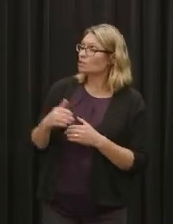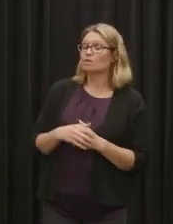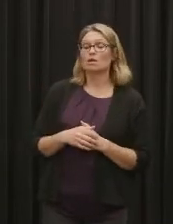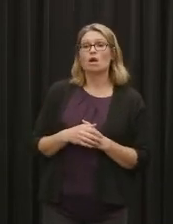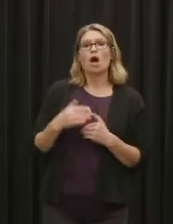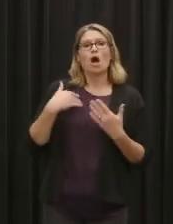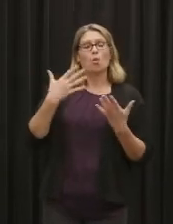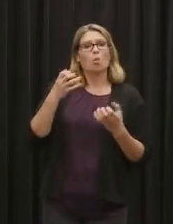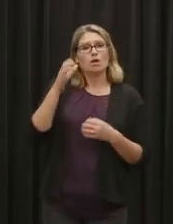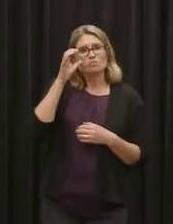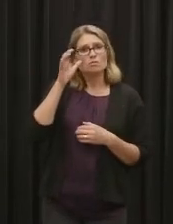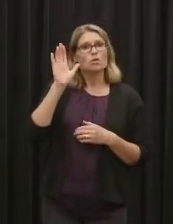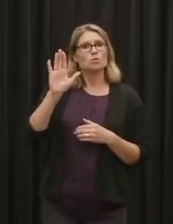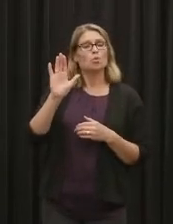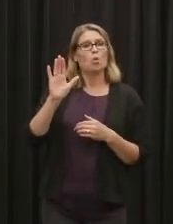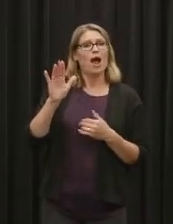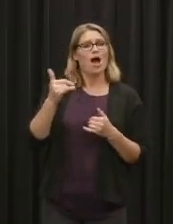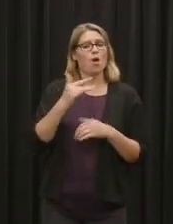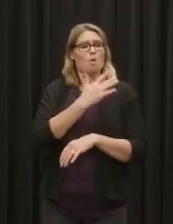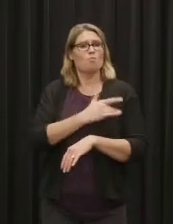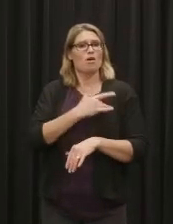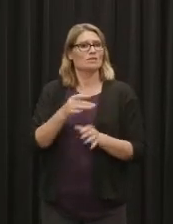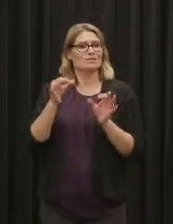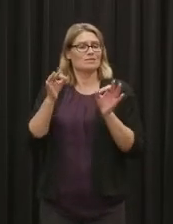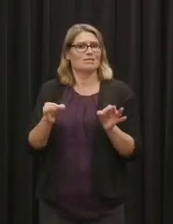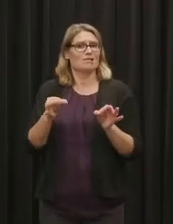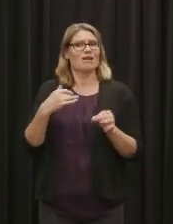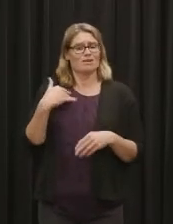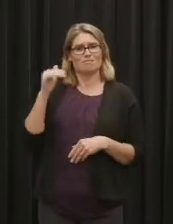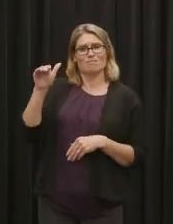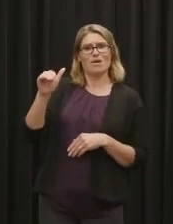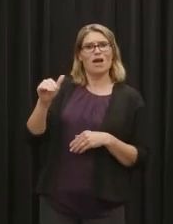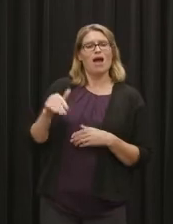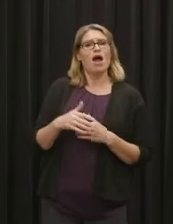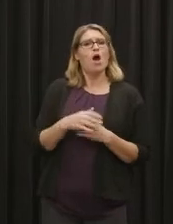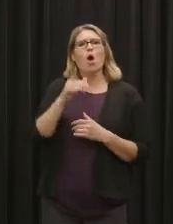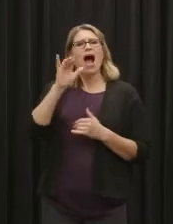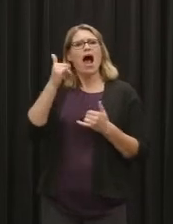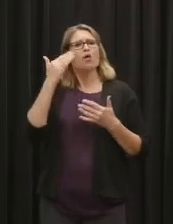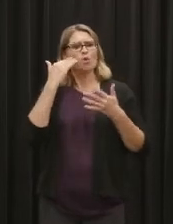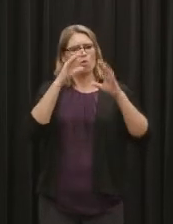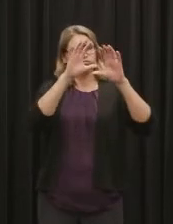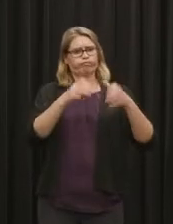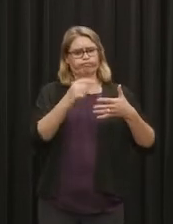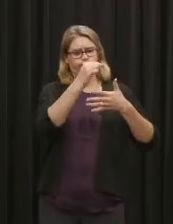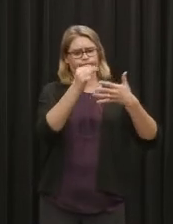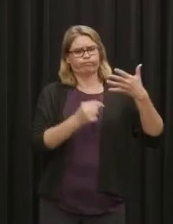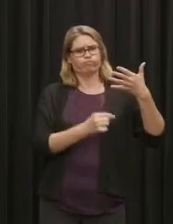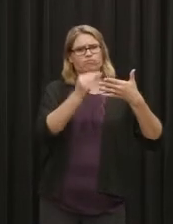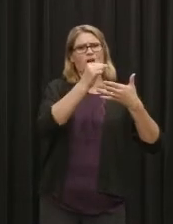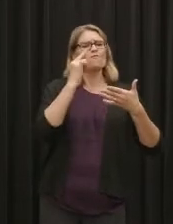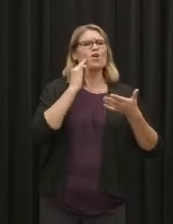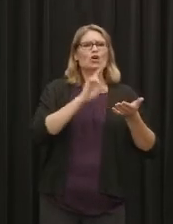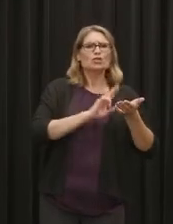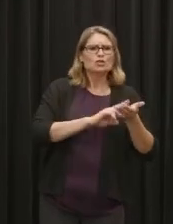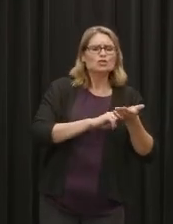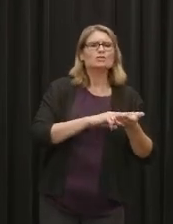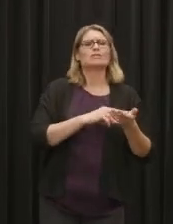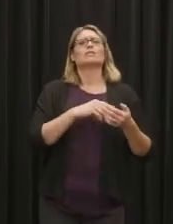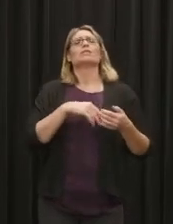hear more about how this province decided on who was included in this priority list